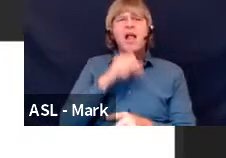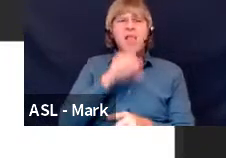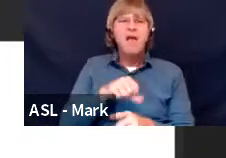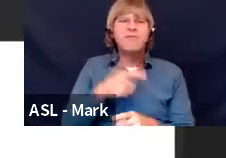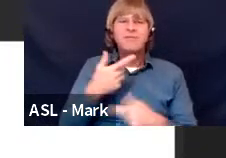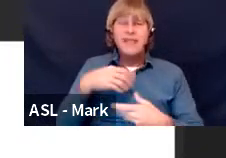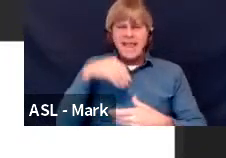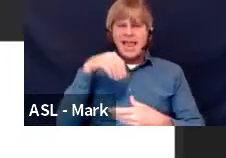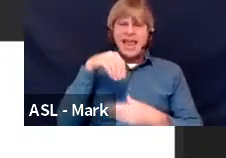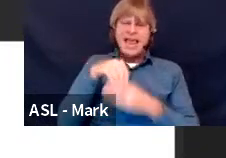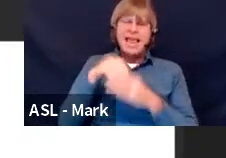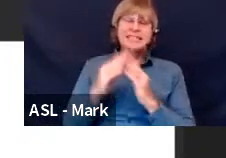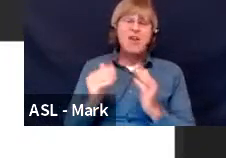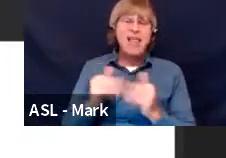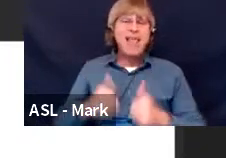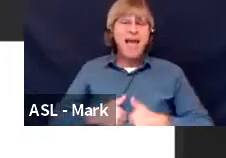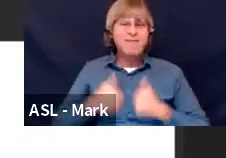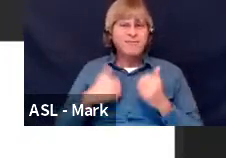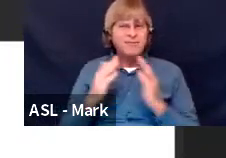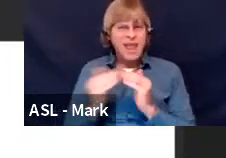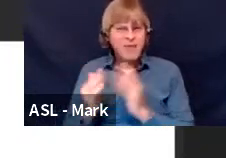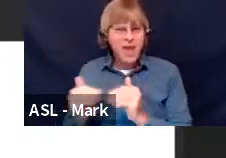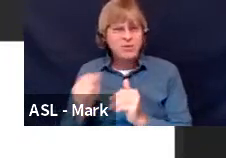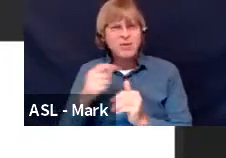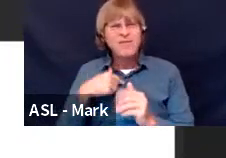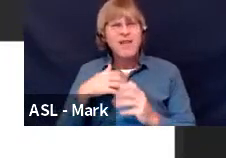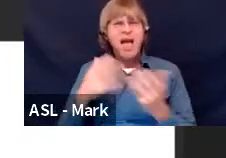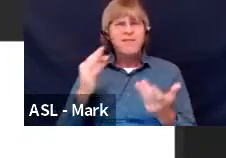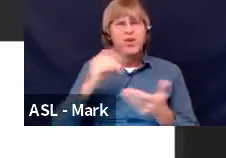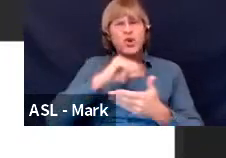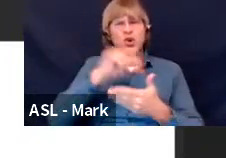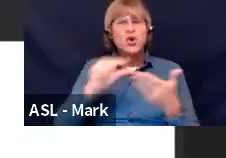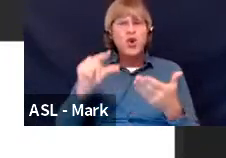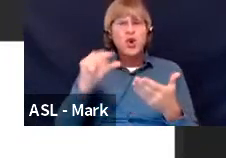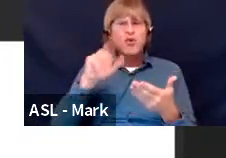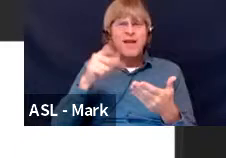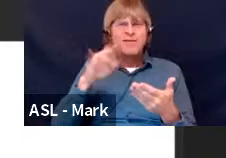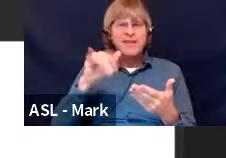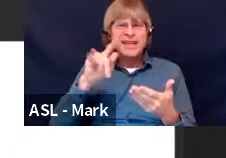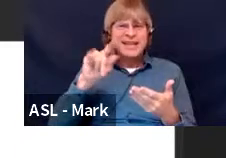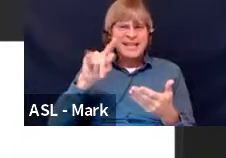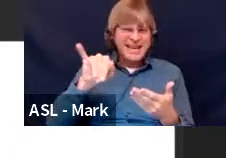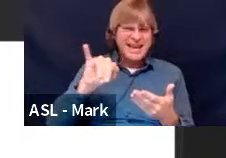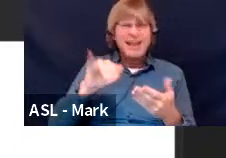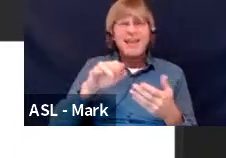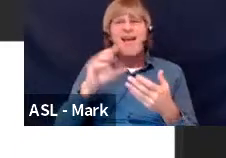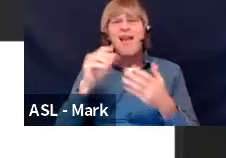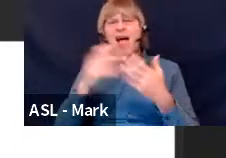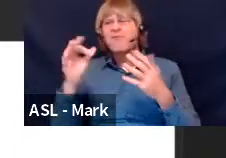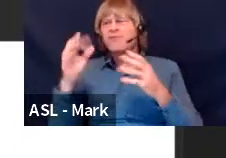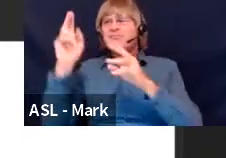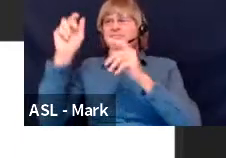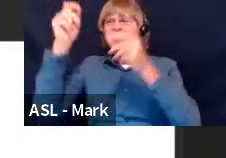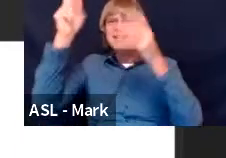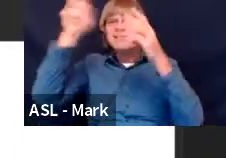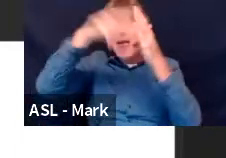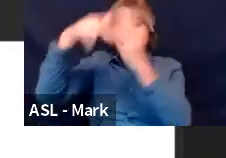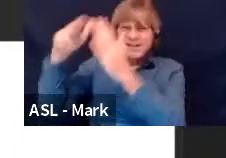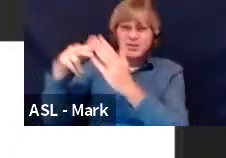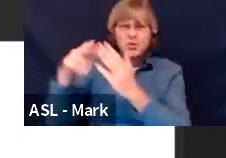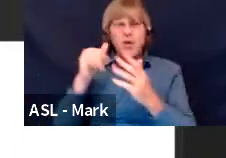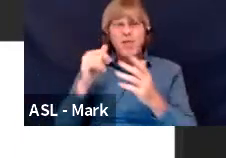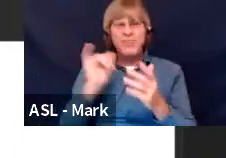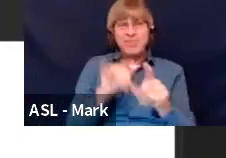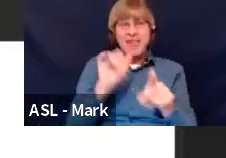city life. And so you got a lot of graffiti or a lot of tagging of things. And so I pulled, this